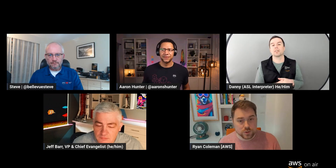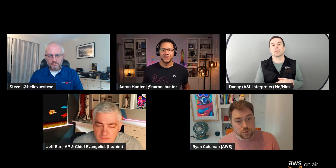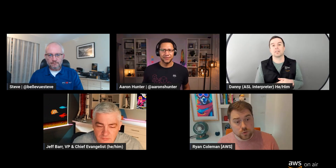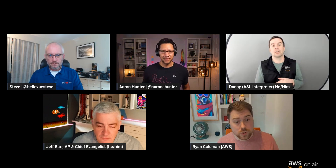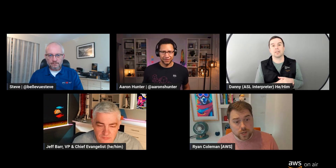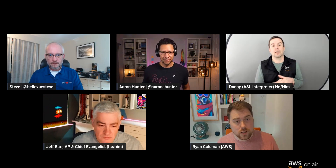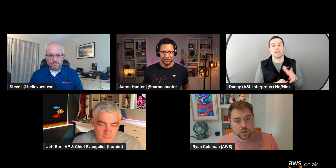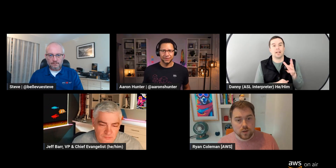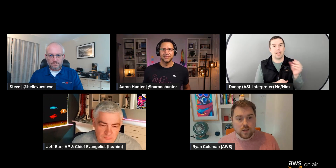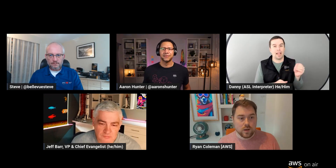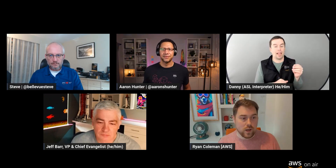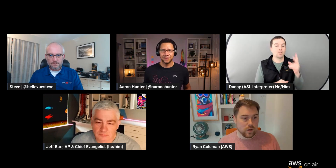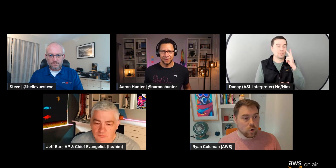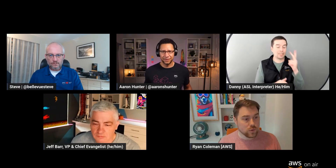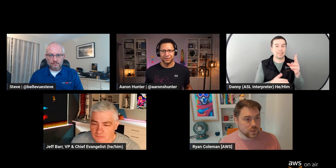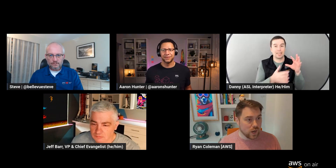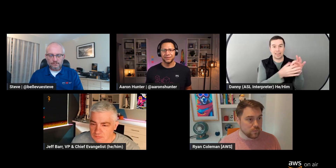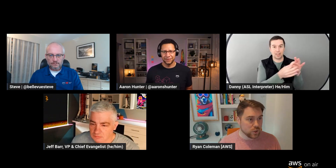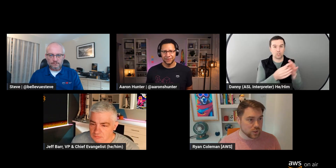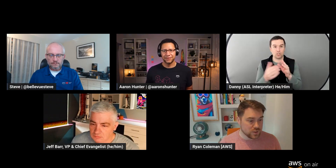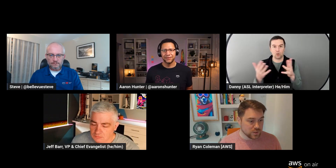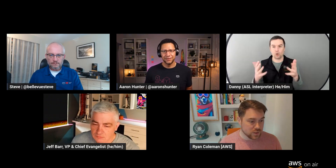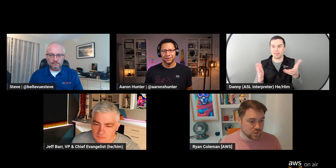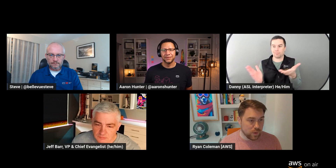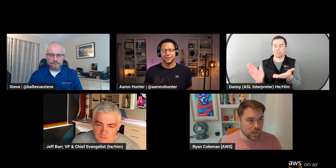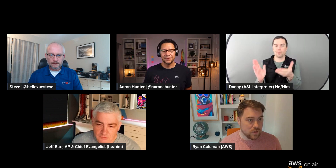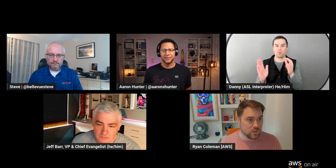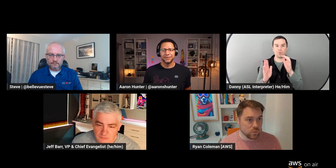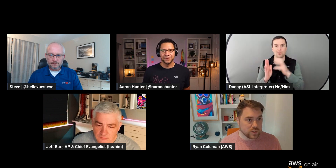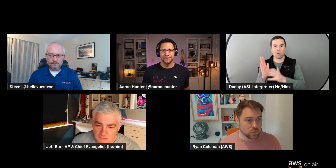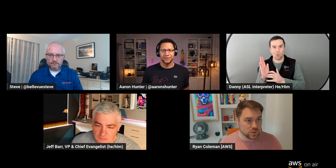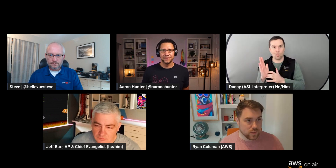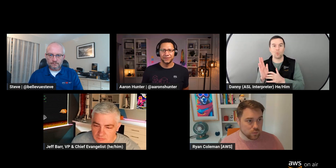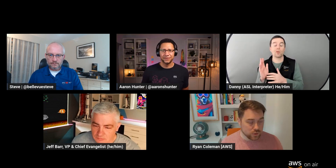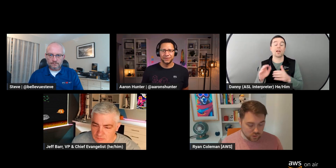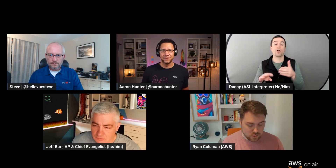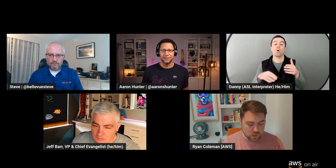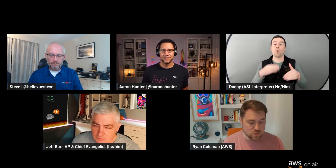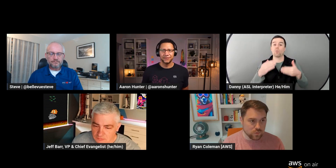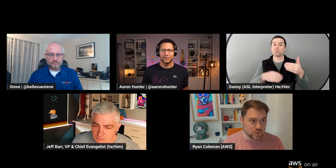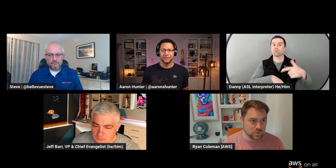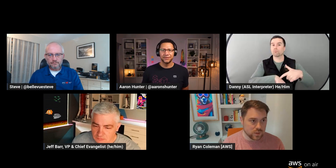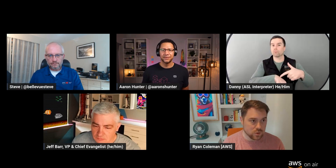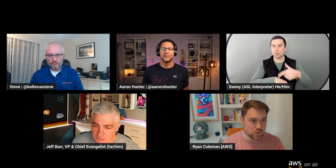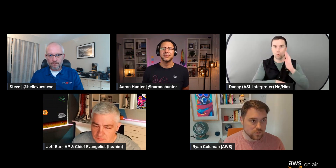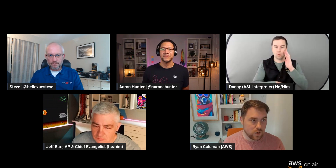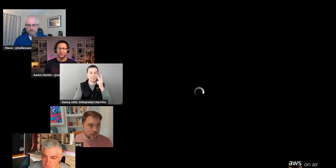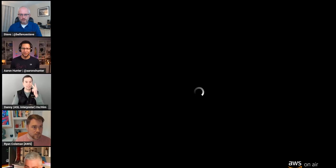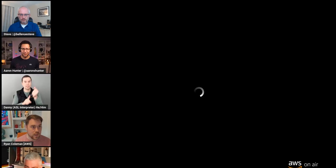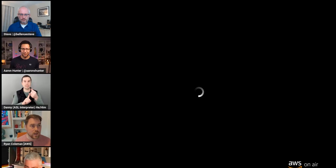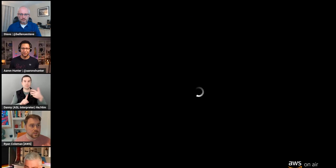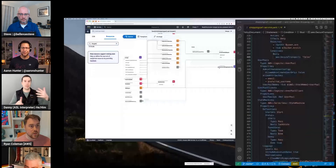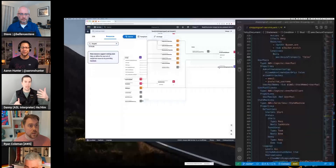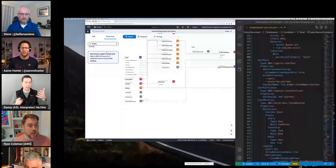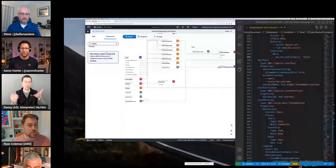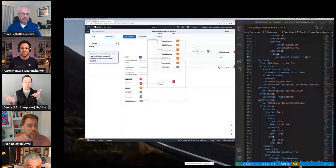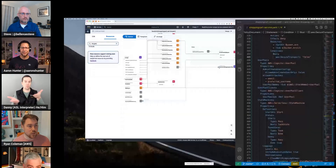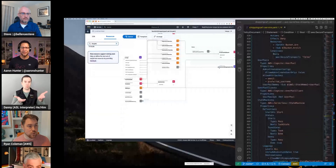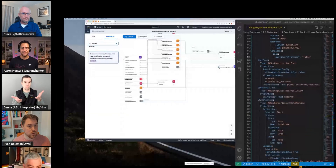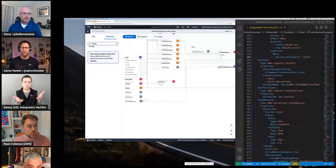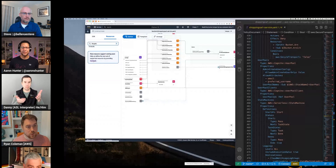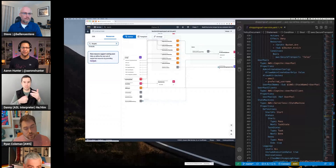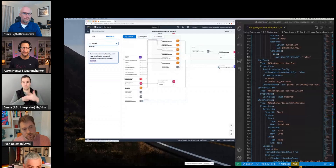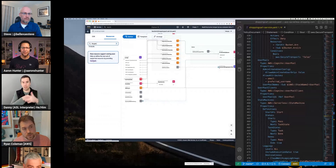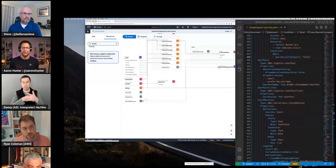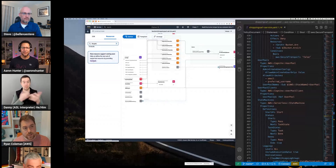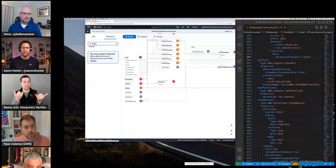or the ones you create. Over time, you're going to see us expand the resources available here. So for instance, if I search for Fargate today, it's not yet